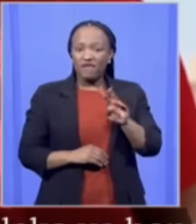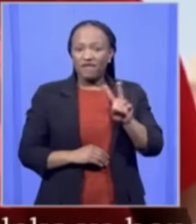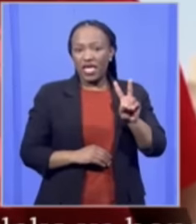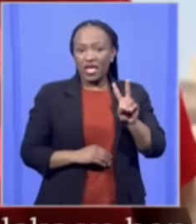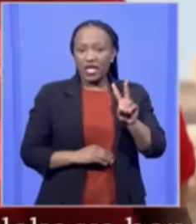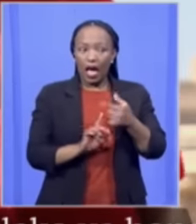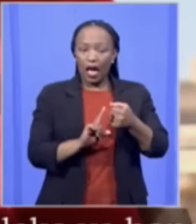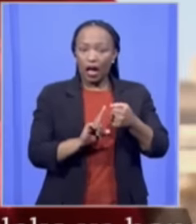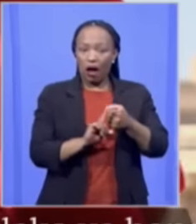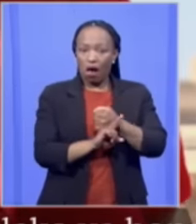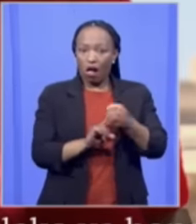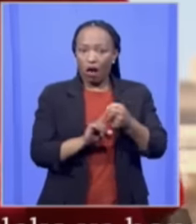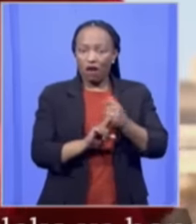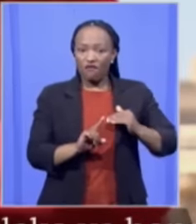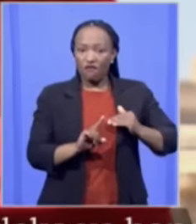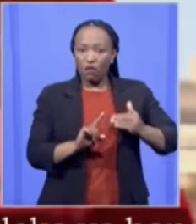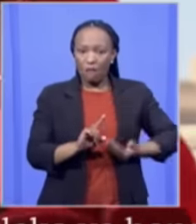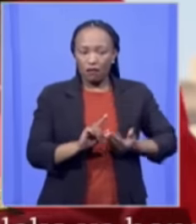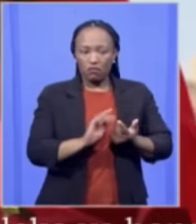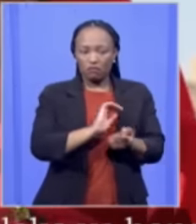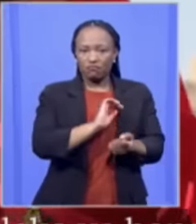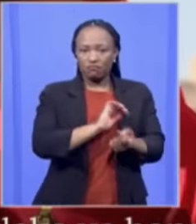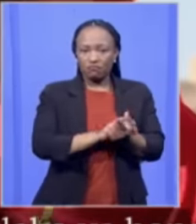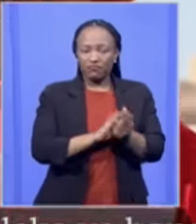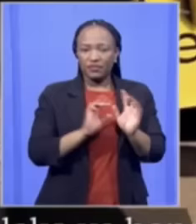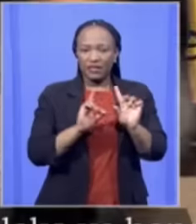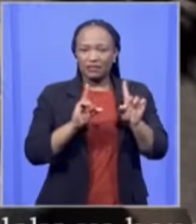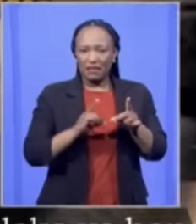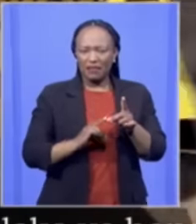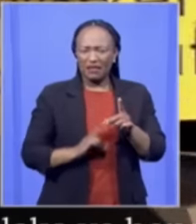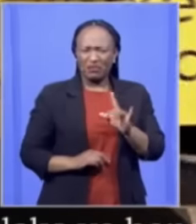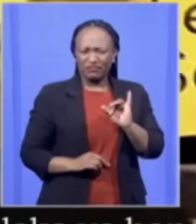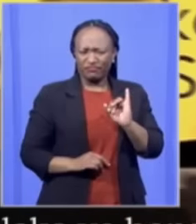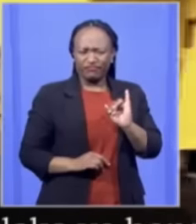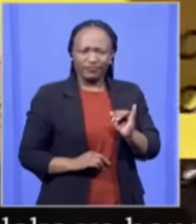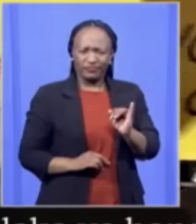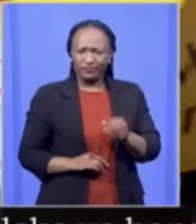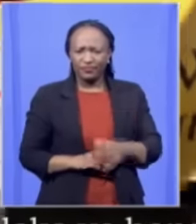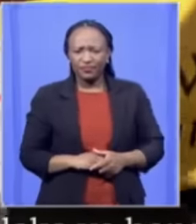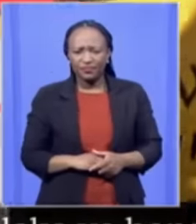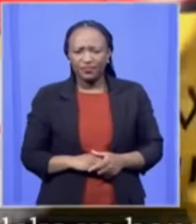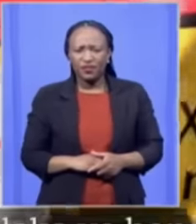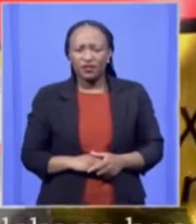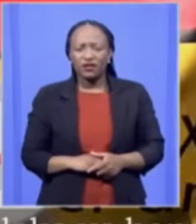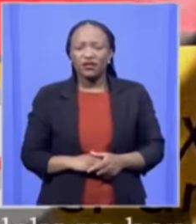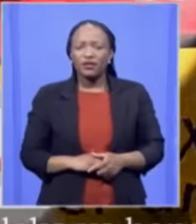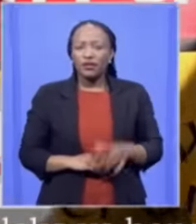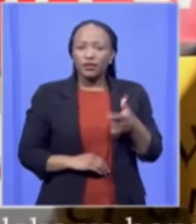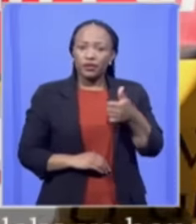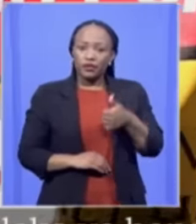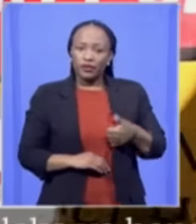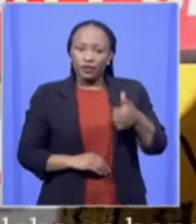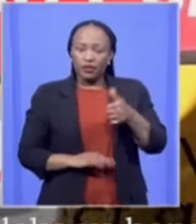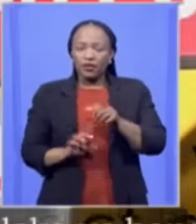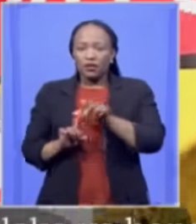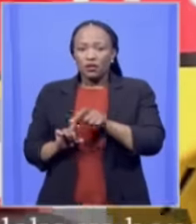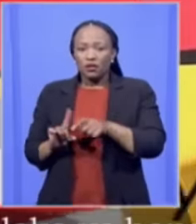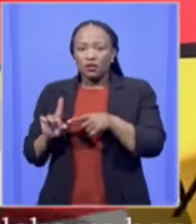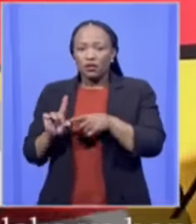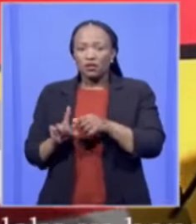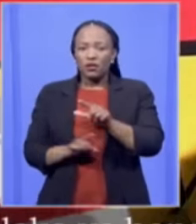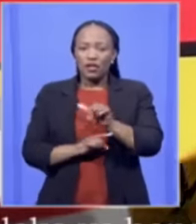escalated within this department, which is pathetic. Lieutenant General Lindonkhuwa o amogetse lekwalo la dingongorego la